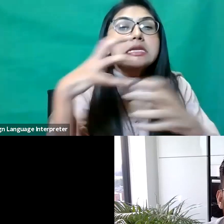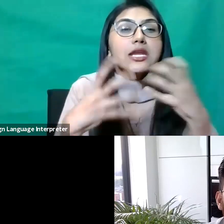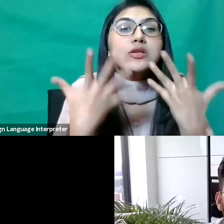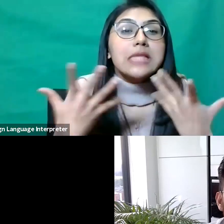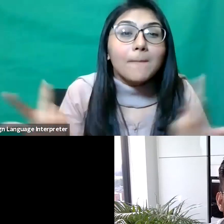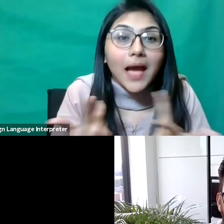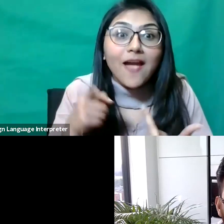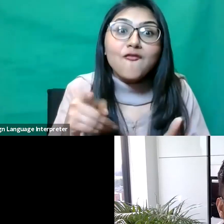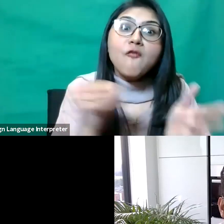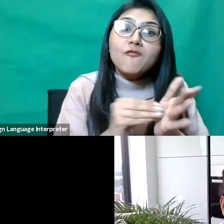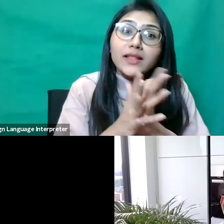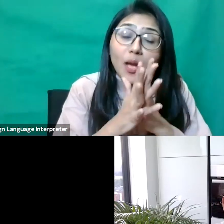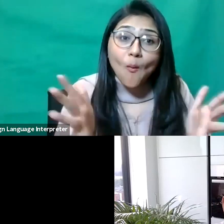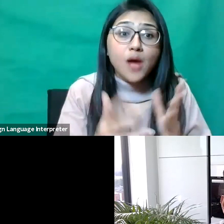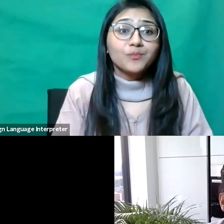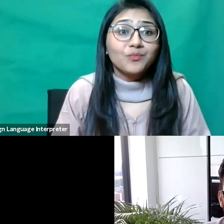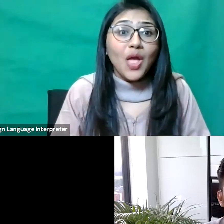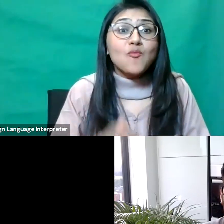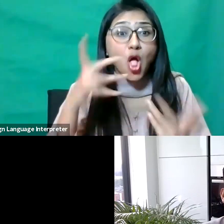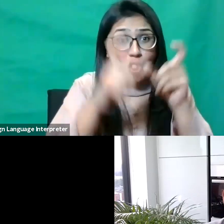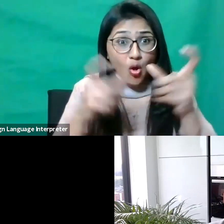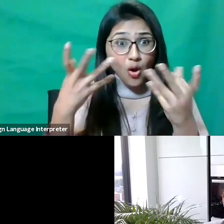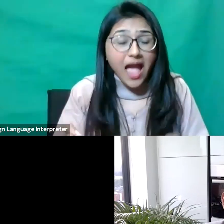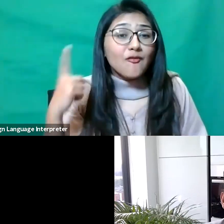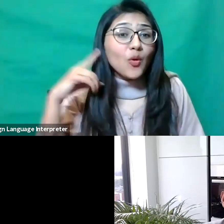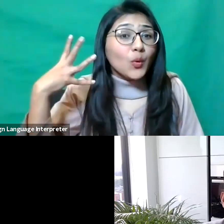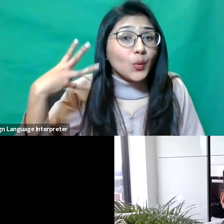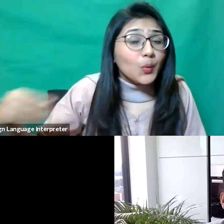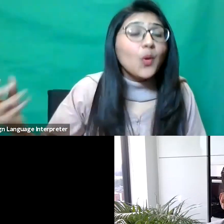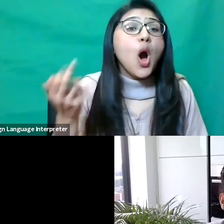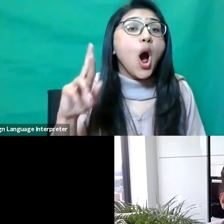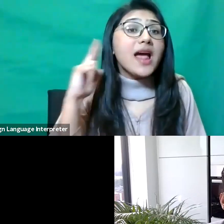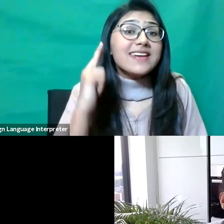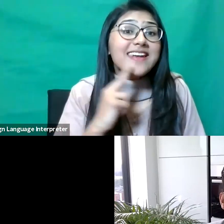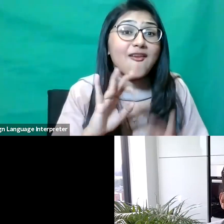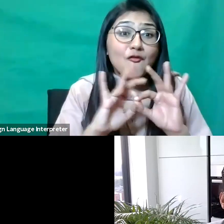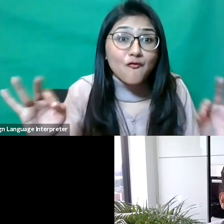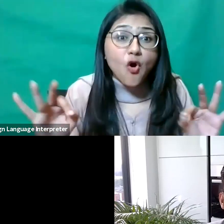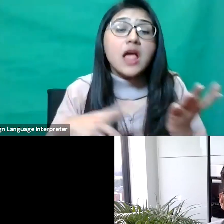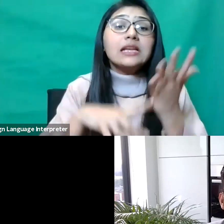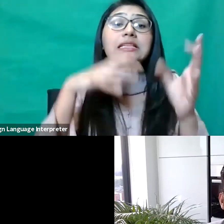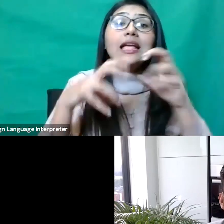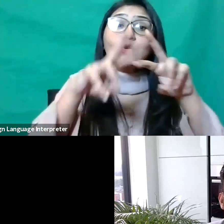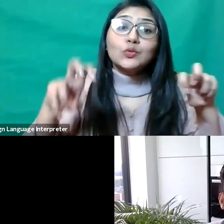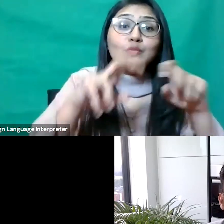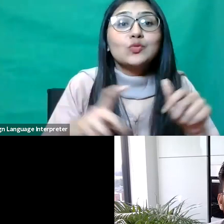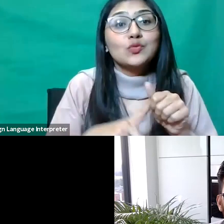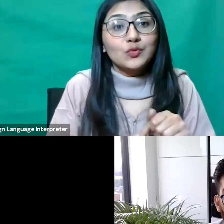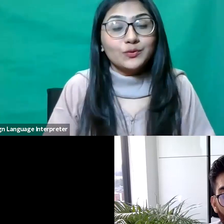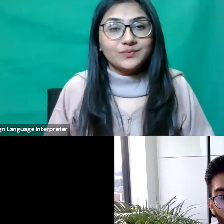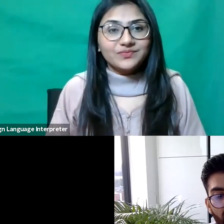who have severe hearing loss or profoundly deaf. Yeah, no, that's amazing. So what is this microphone